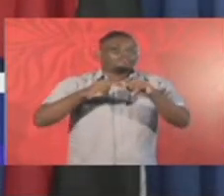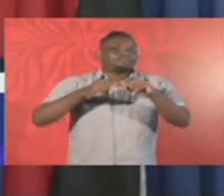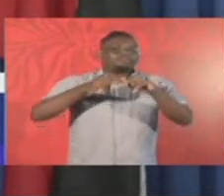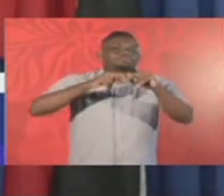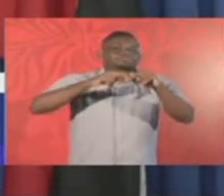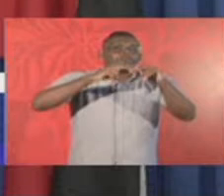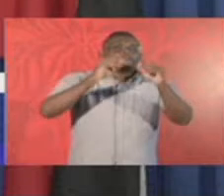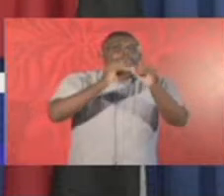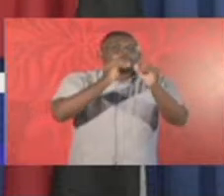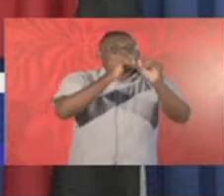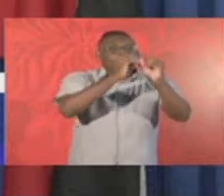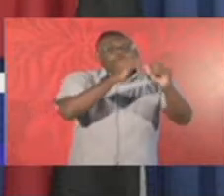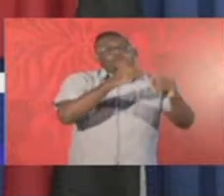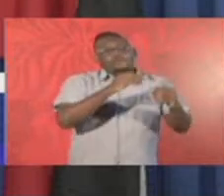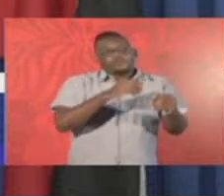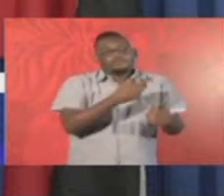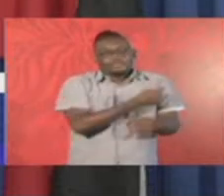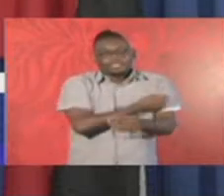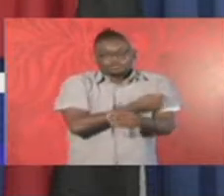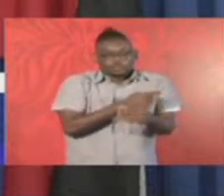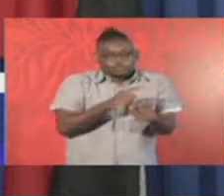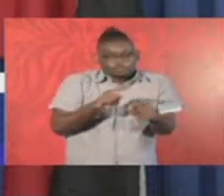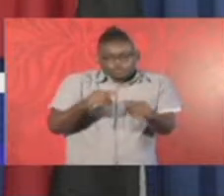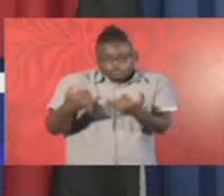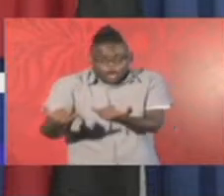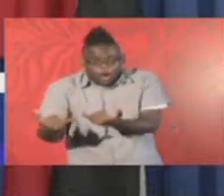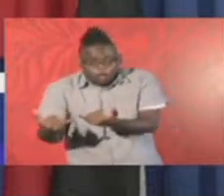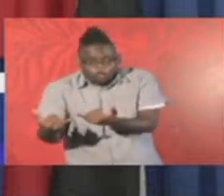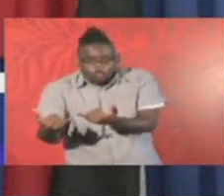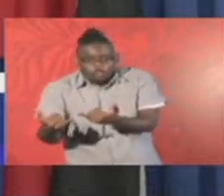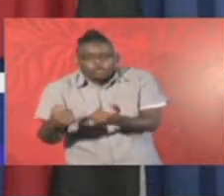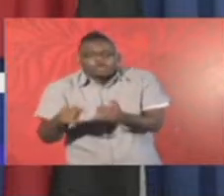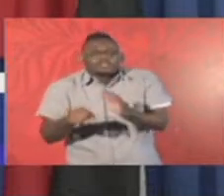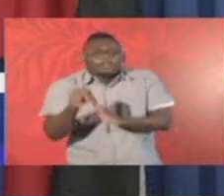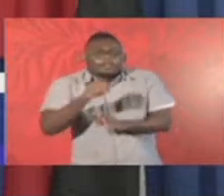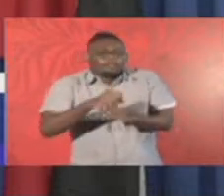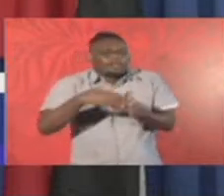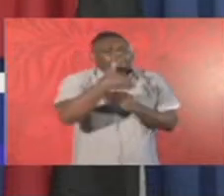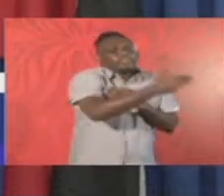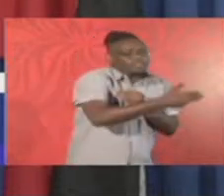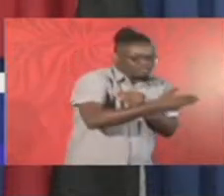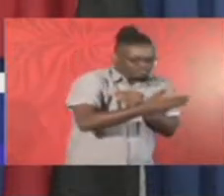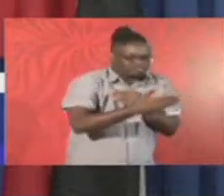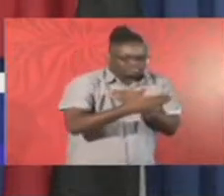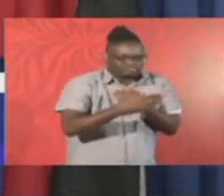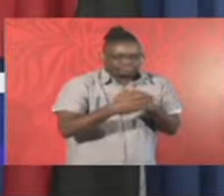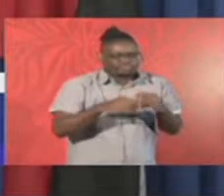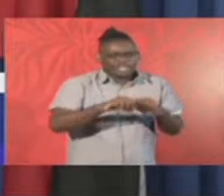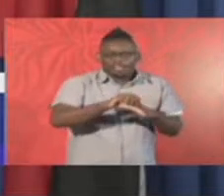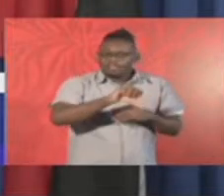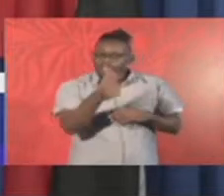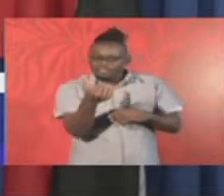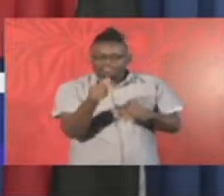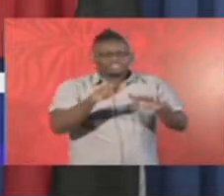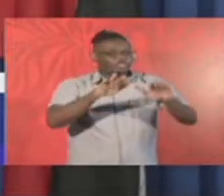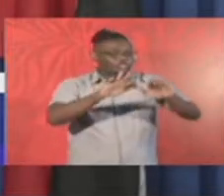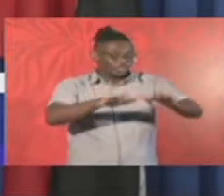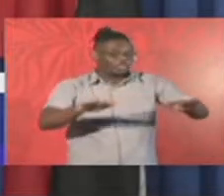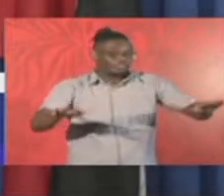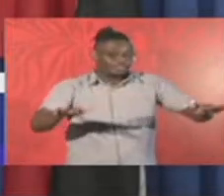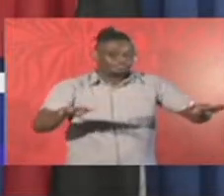between now and the 14th of September. And the other children who have not been positioned for